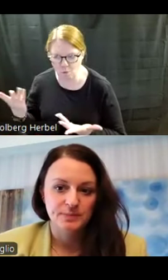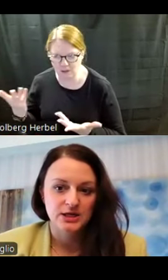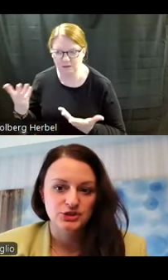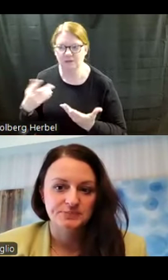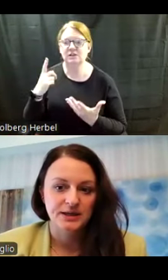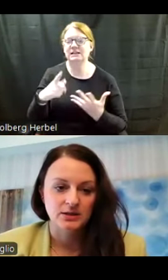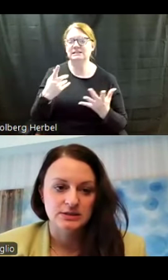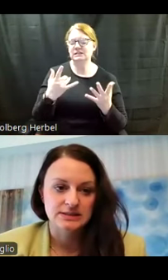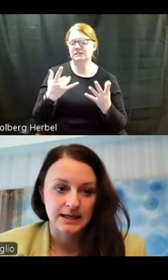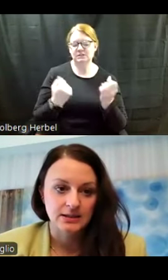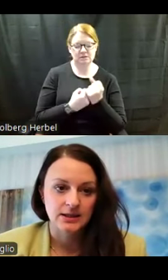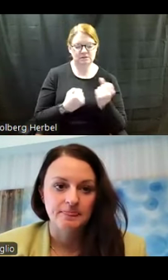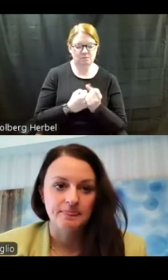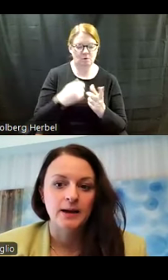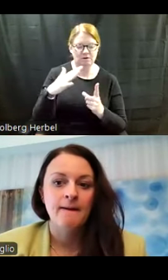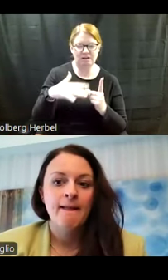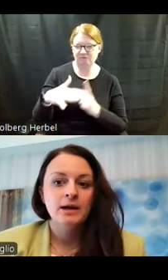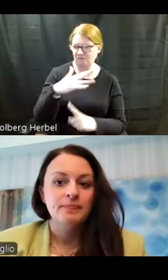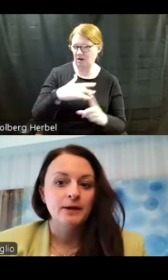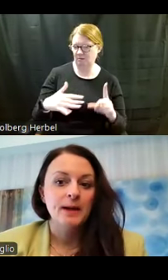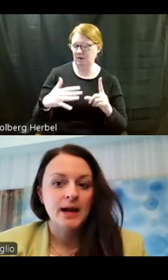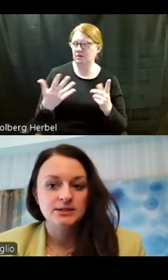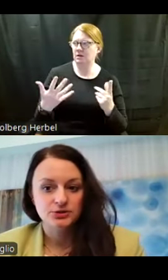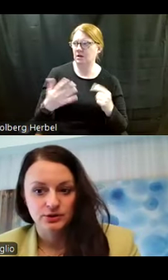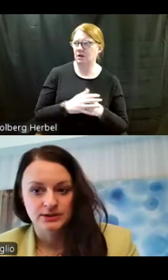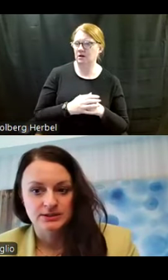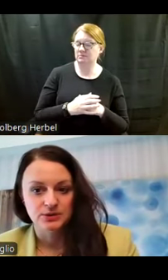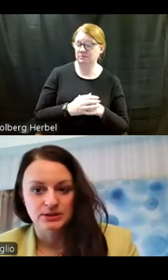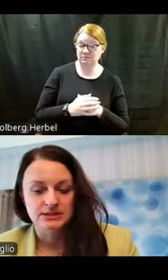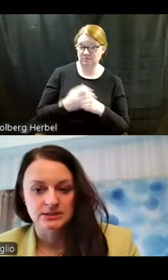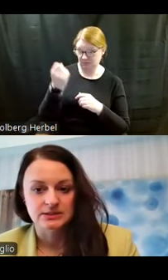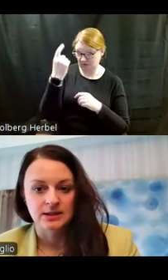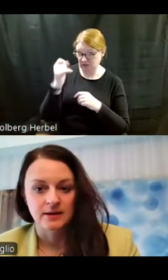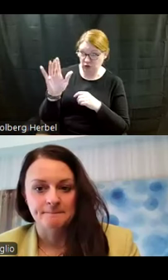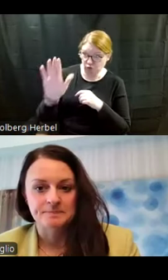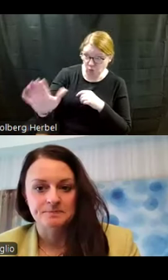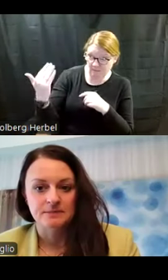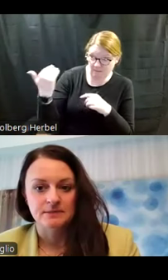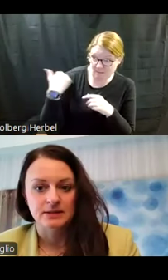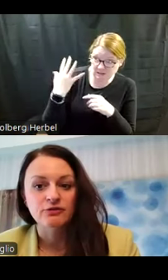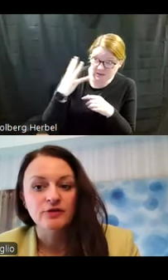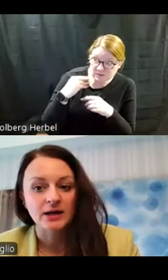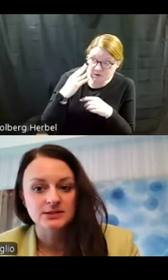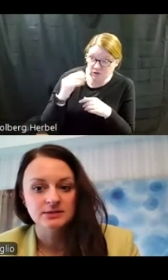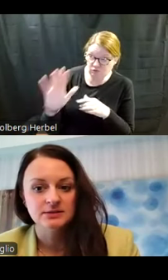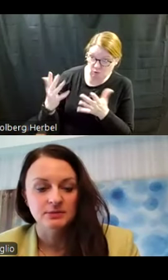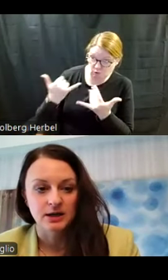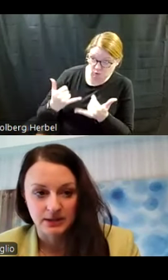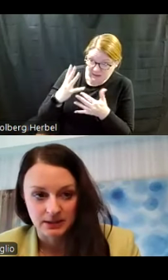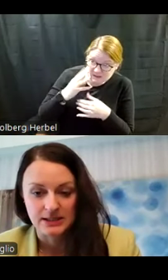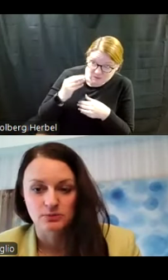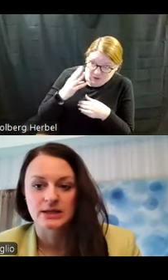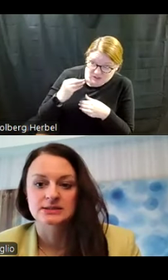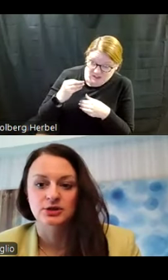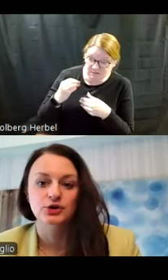environment for patients by understanding that their past or current experiences affect,